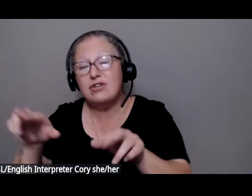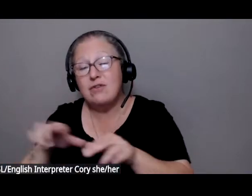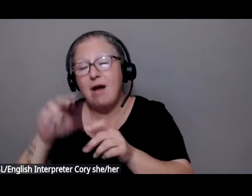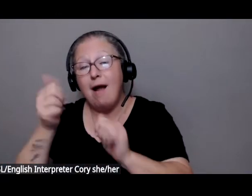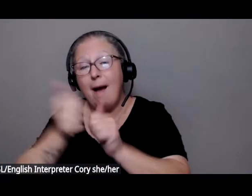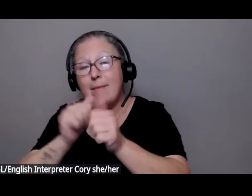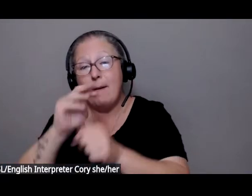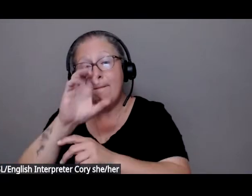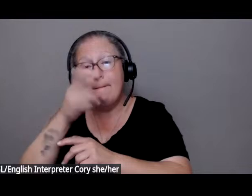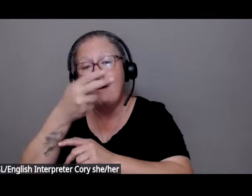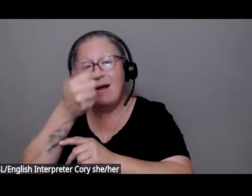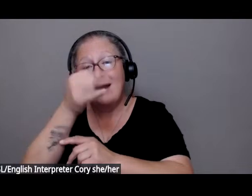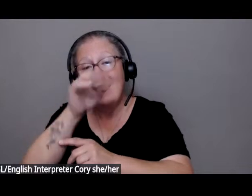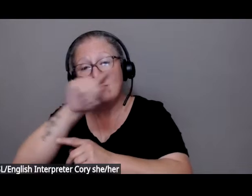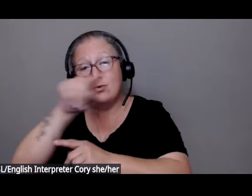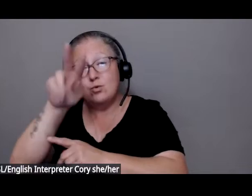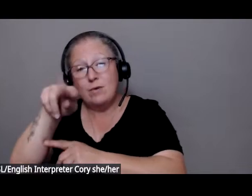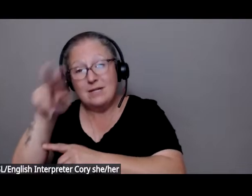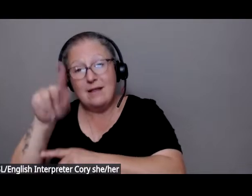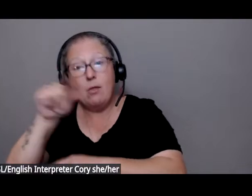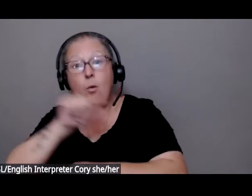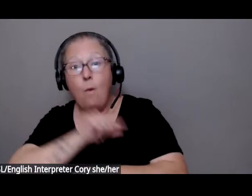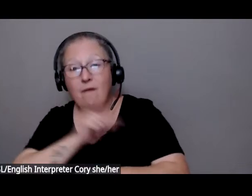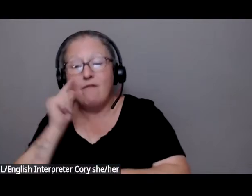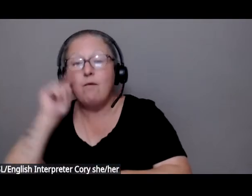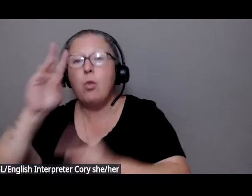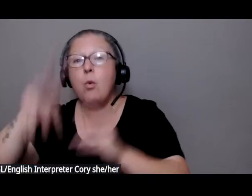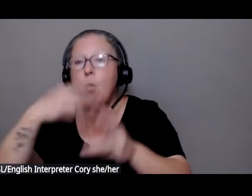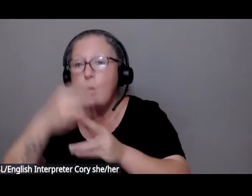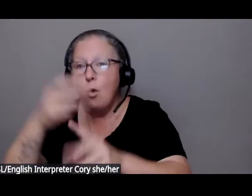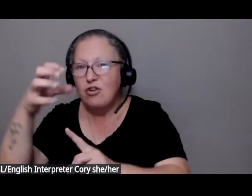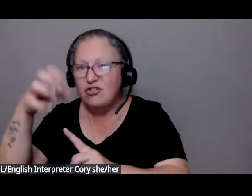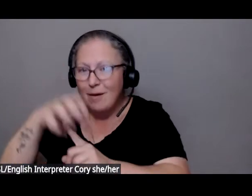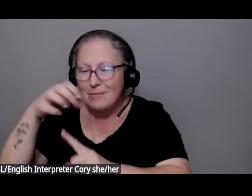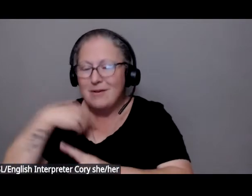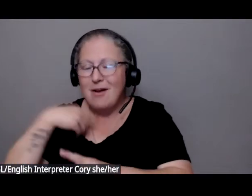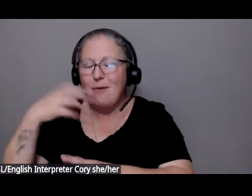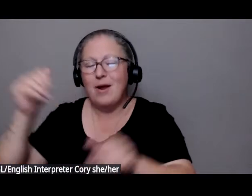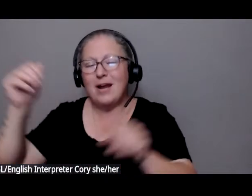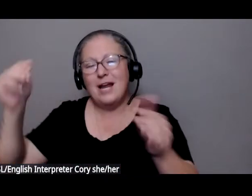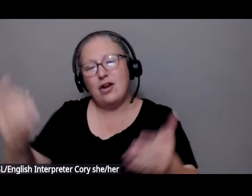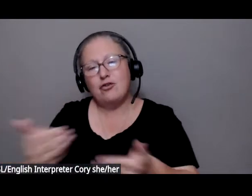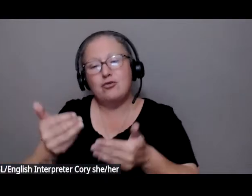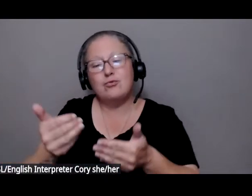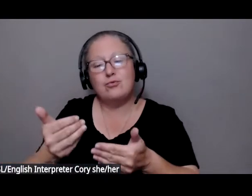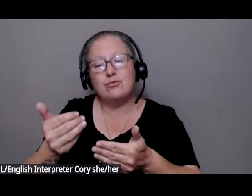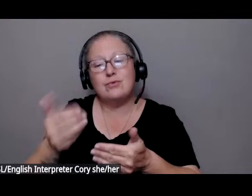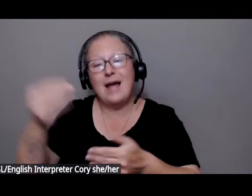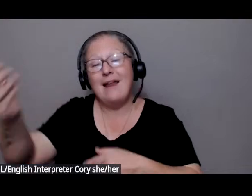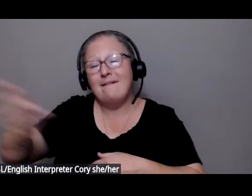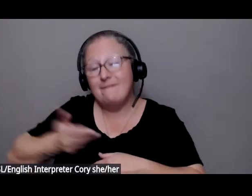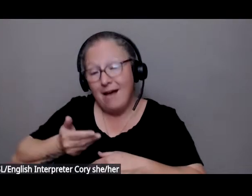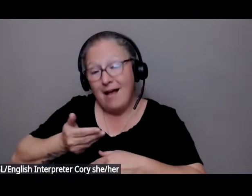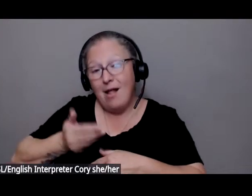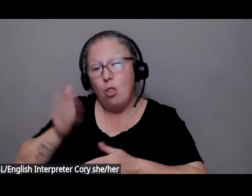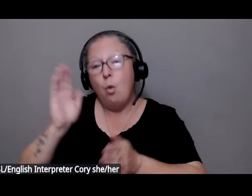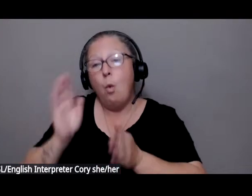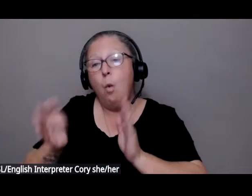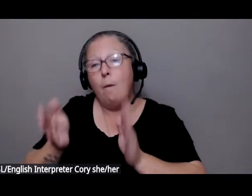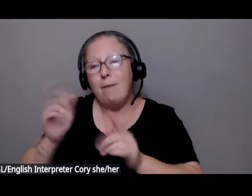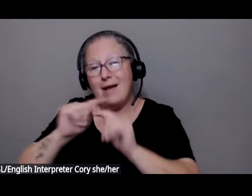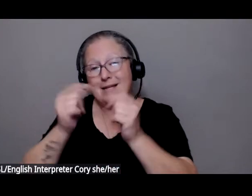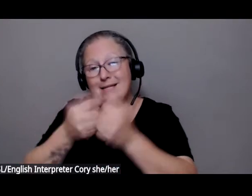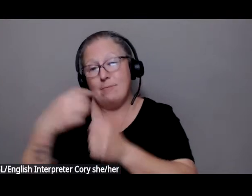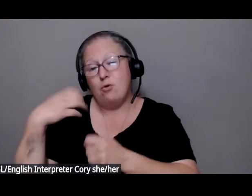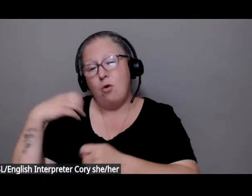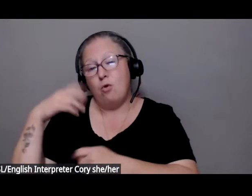19th through 22nd. They've qualified also for the World Championships, and I'd like to introduce and invite the robotics team coach,